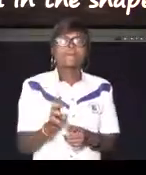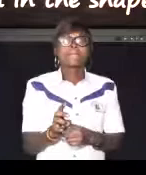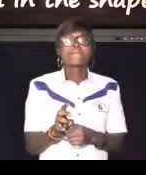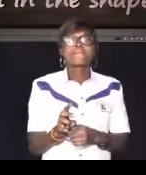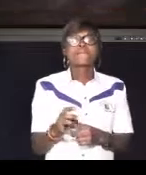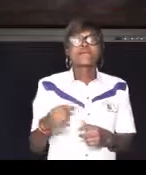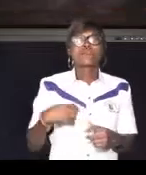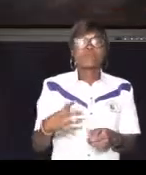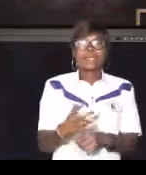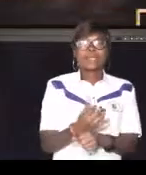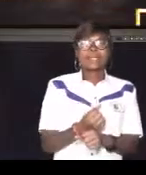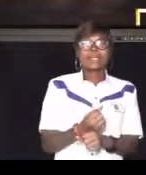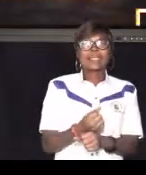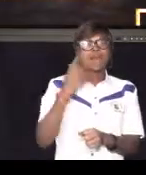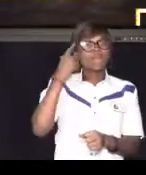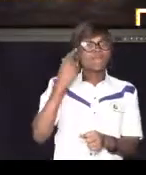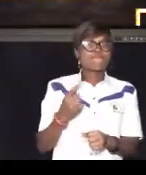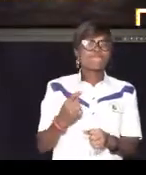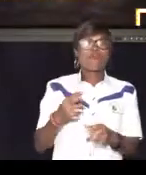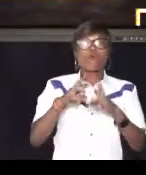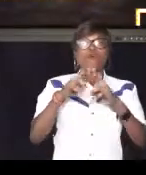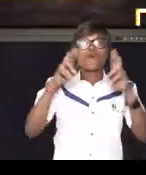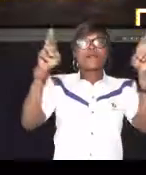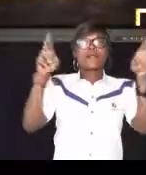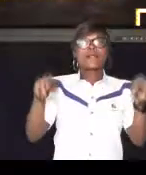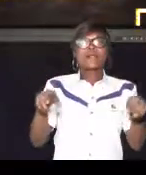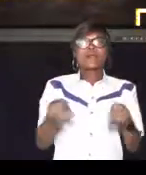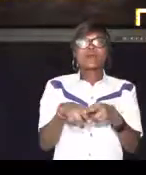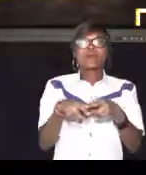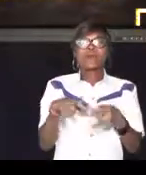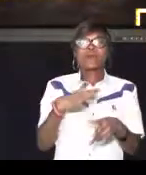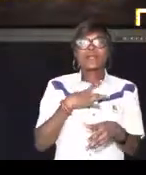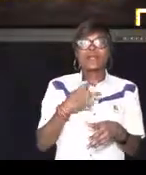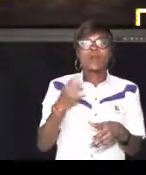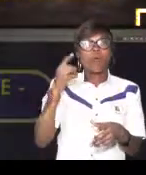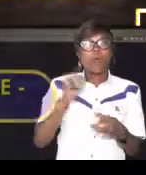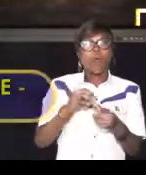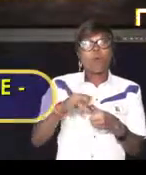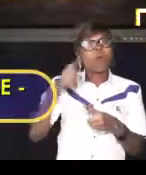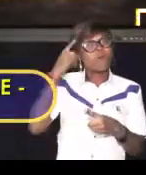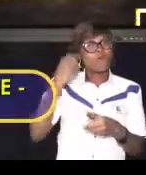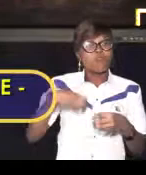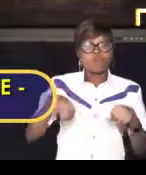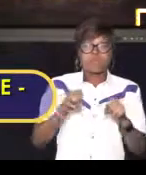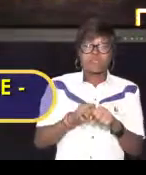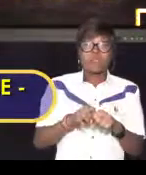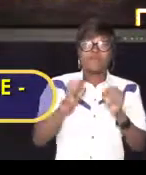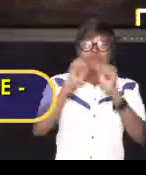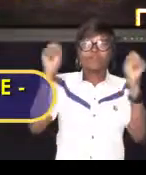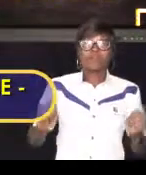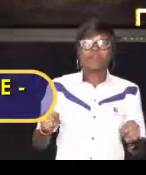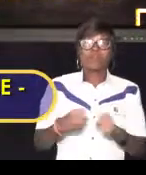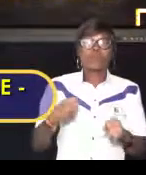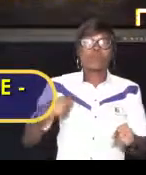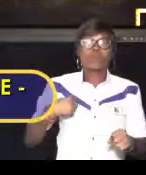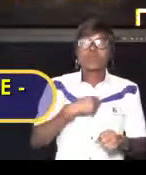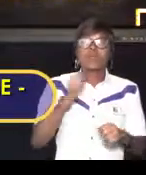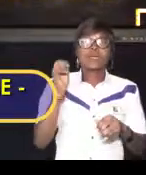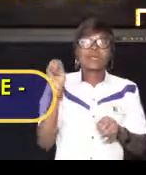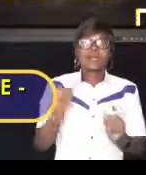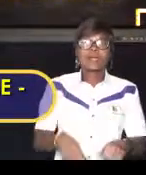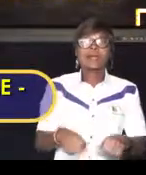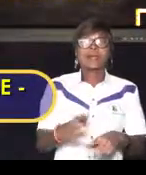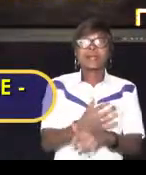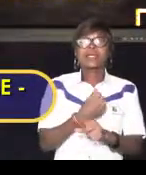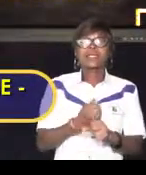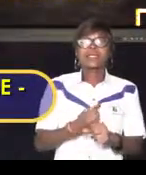And by now you would have guessed that for rectangles like this, or for even squares, we can get the area by simply